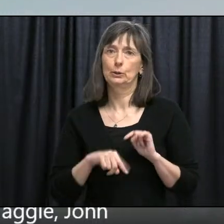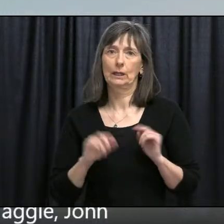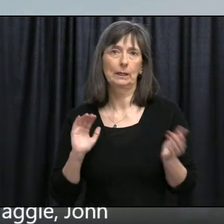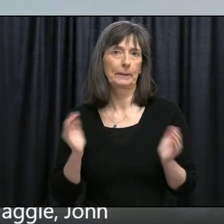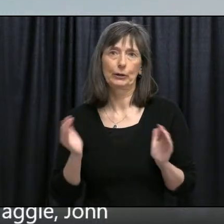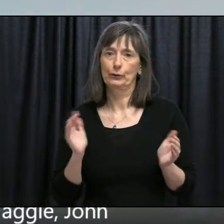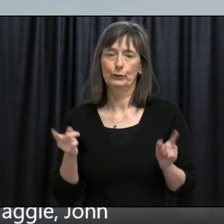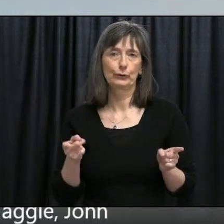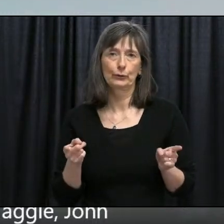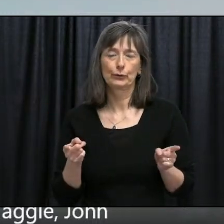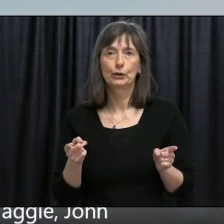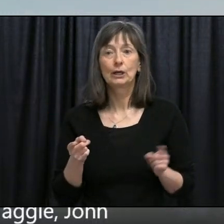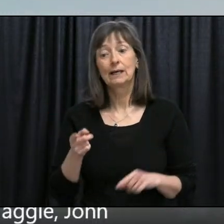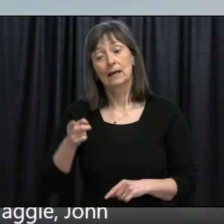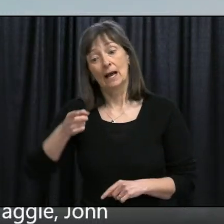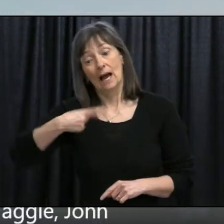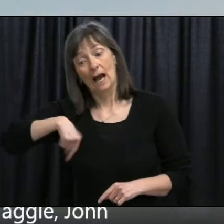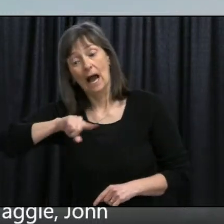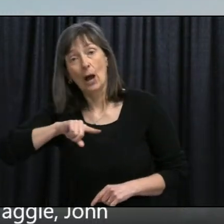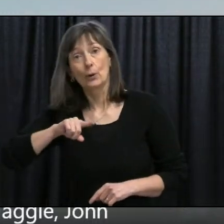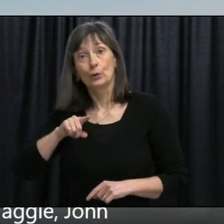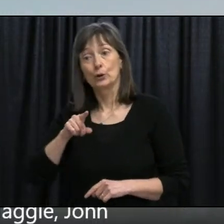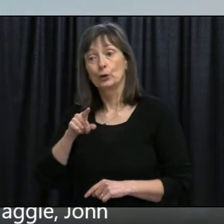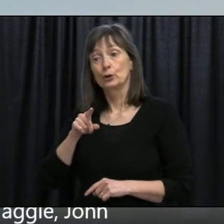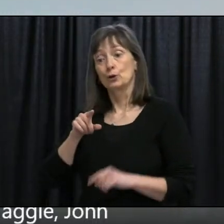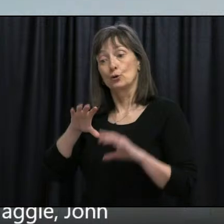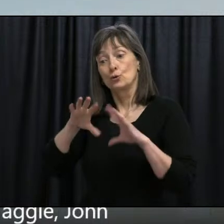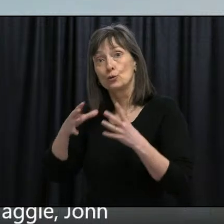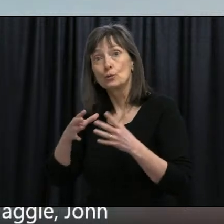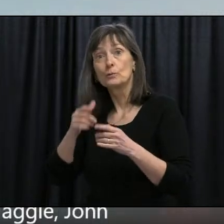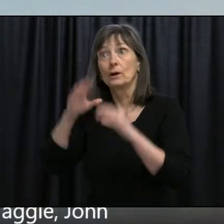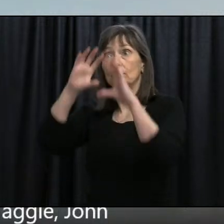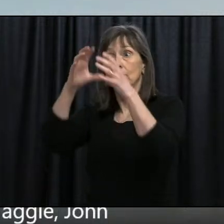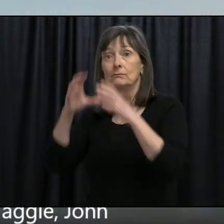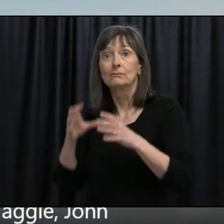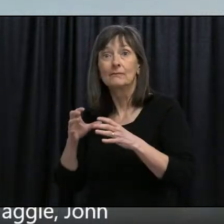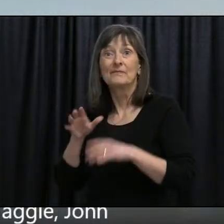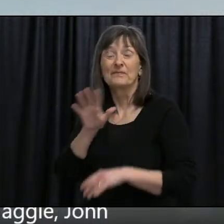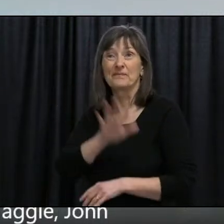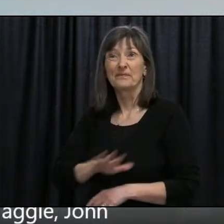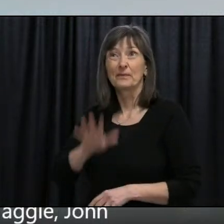our population who would be eligible for vaccine is around